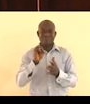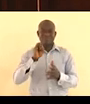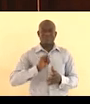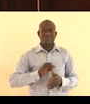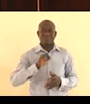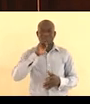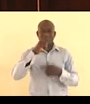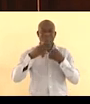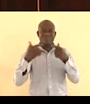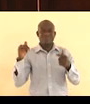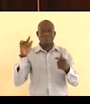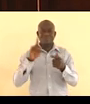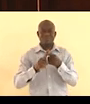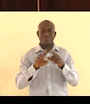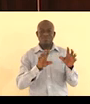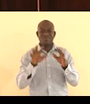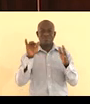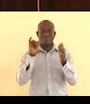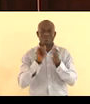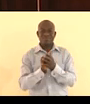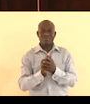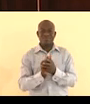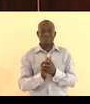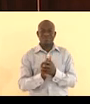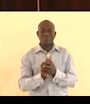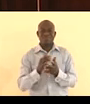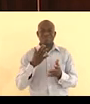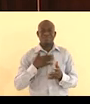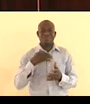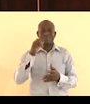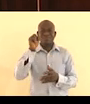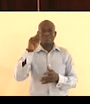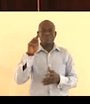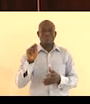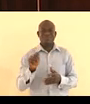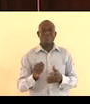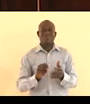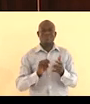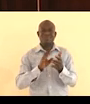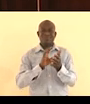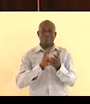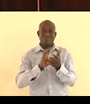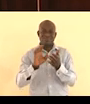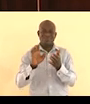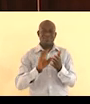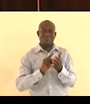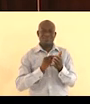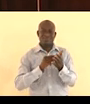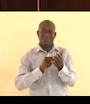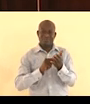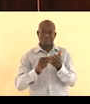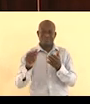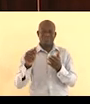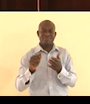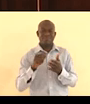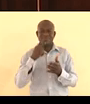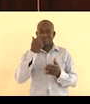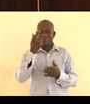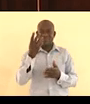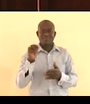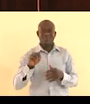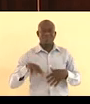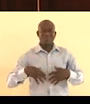that I'm not going to do that. And backs it up, the scripture, telling